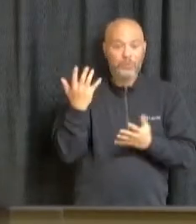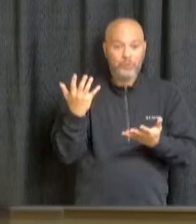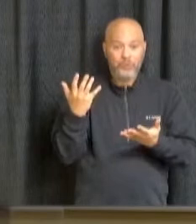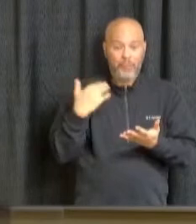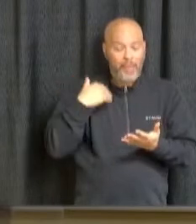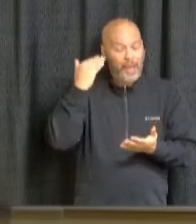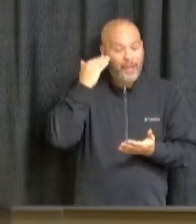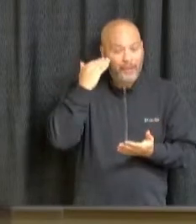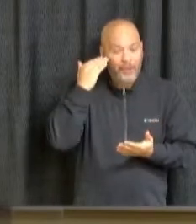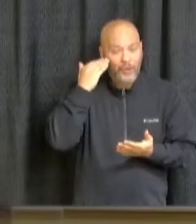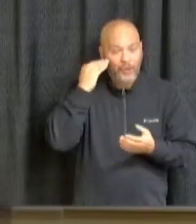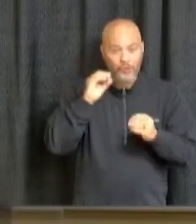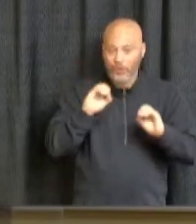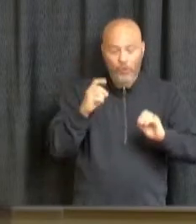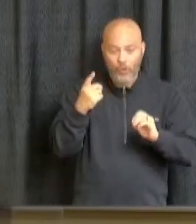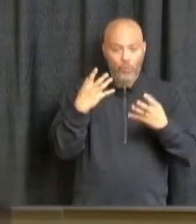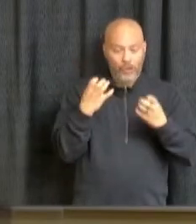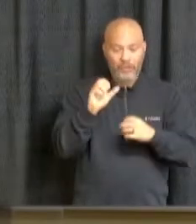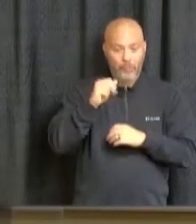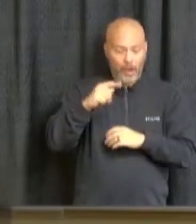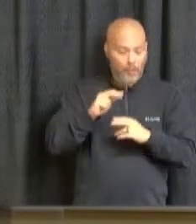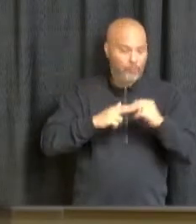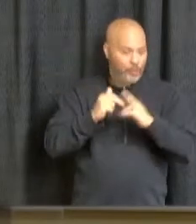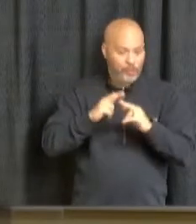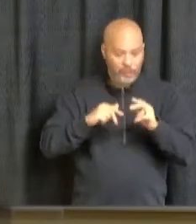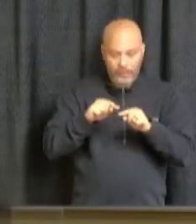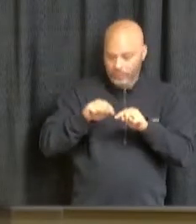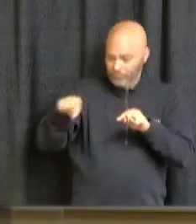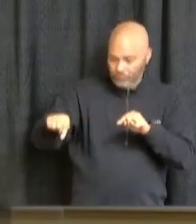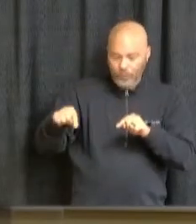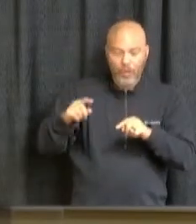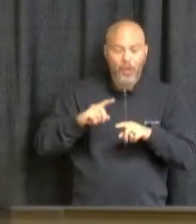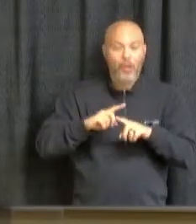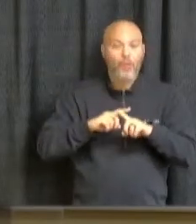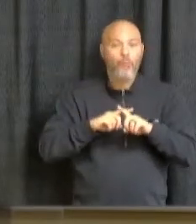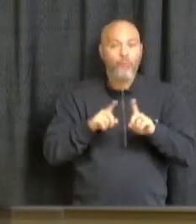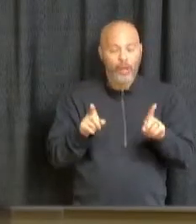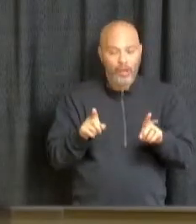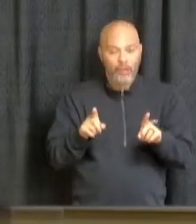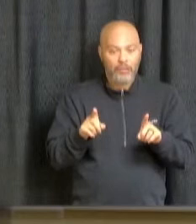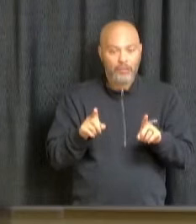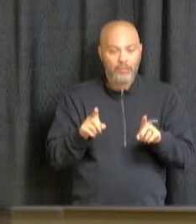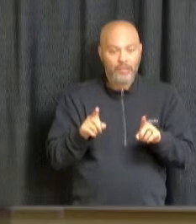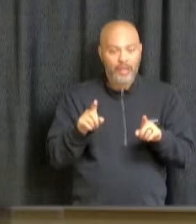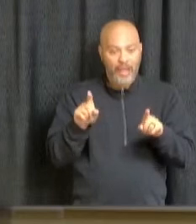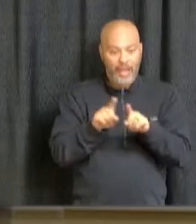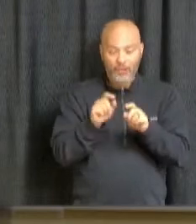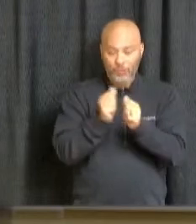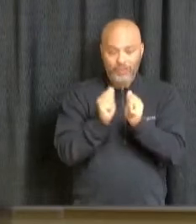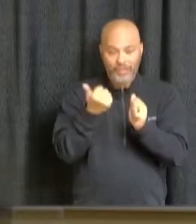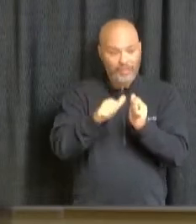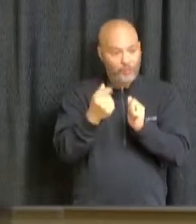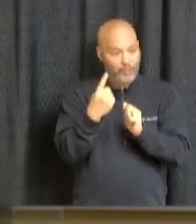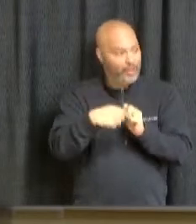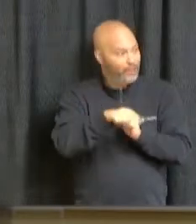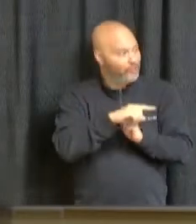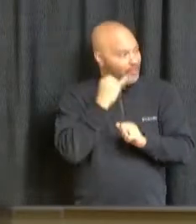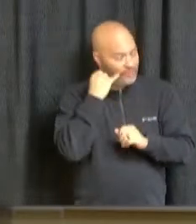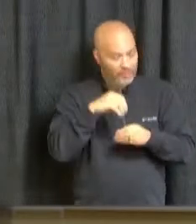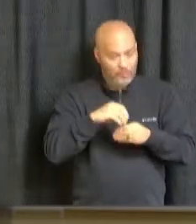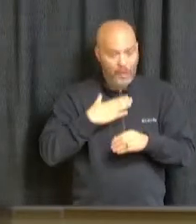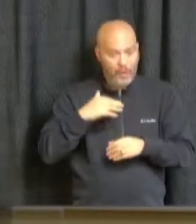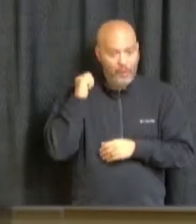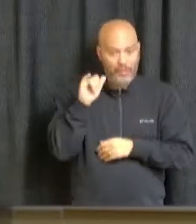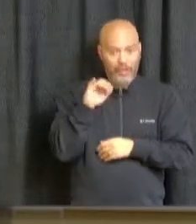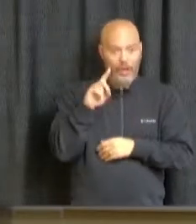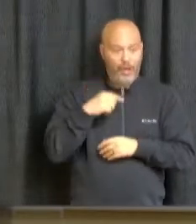I know no one wants an apartment building down the street from them. But as with anyone else, if this was in my